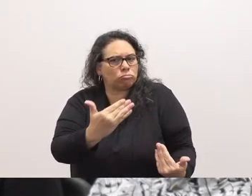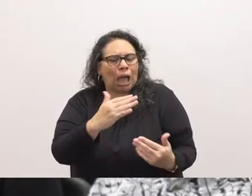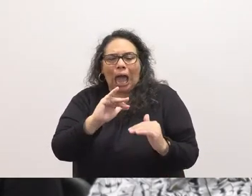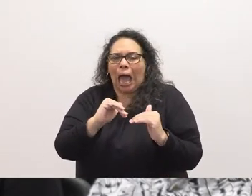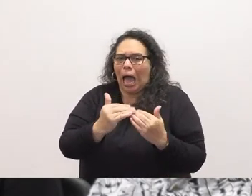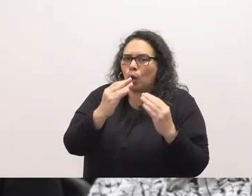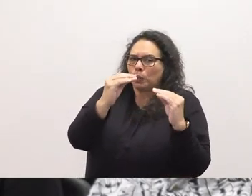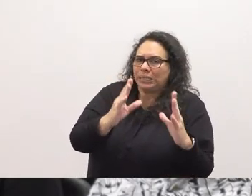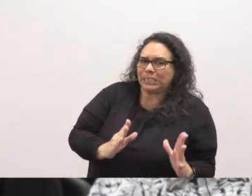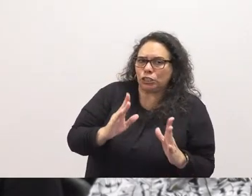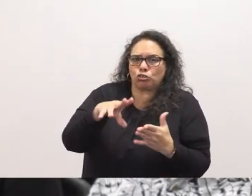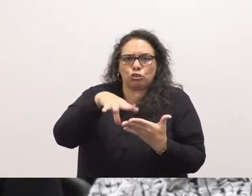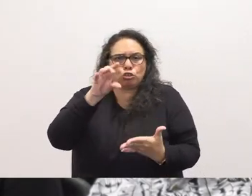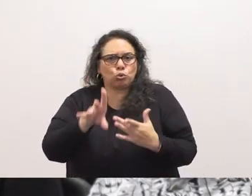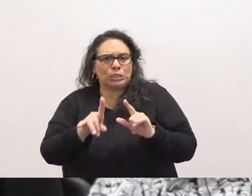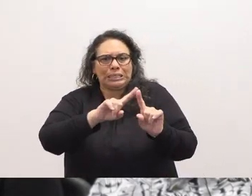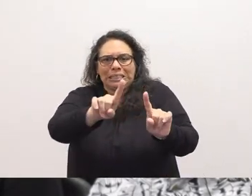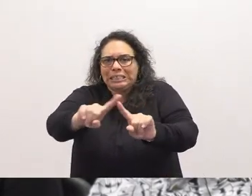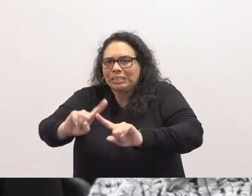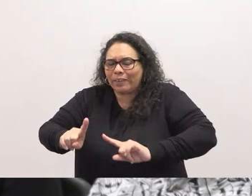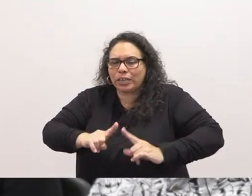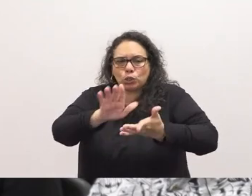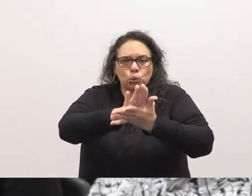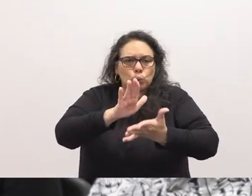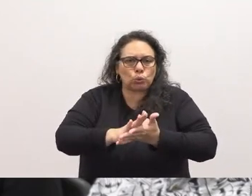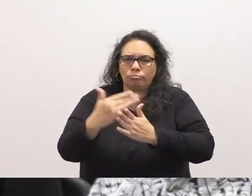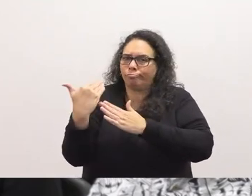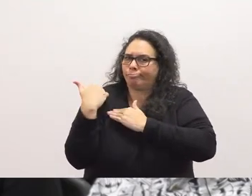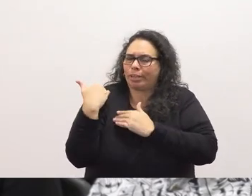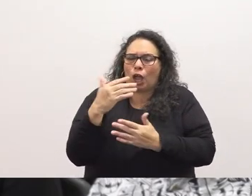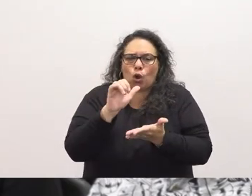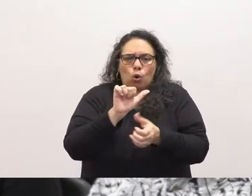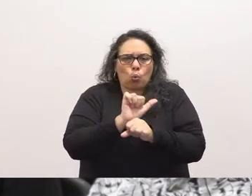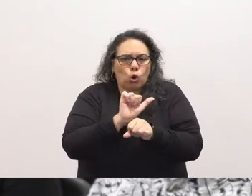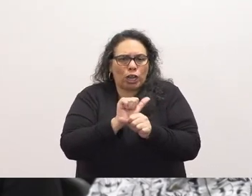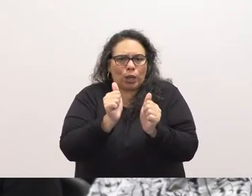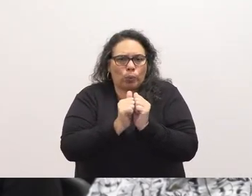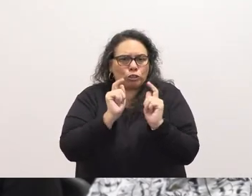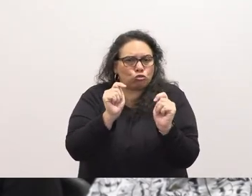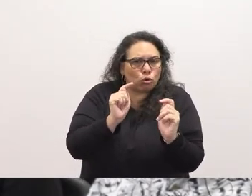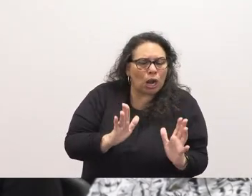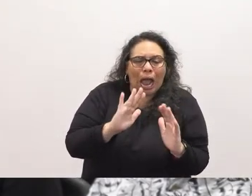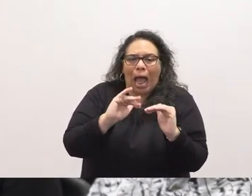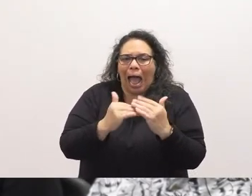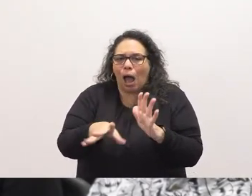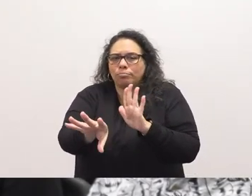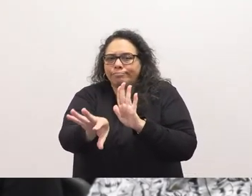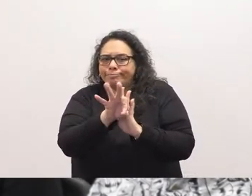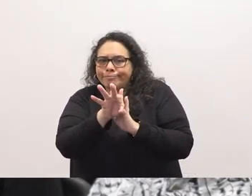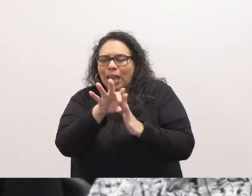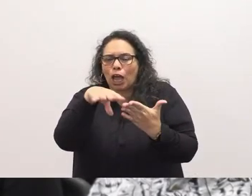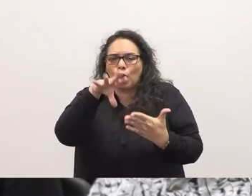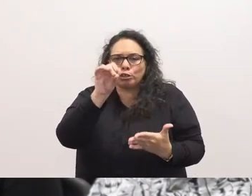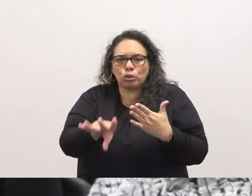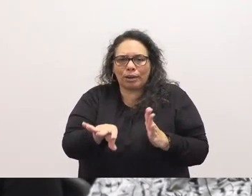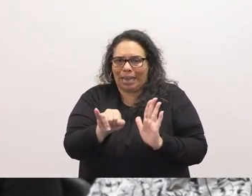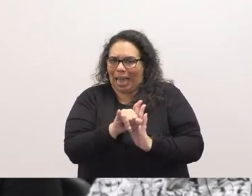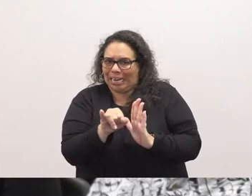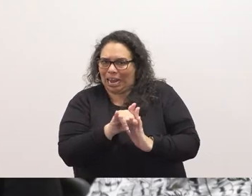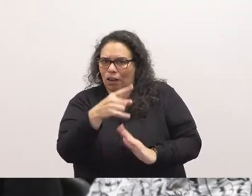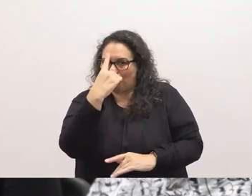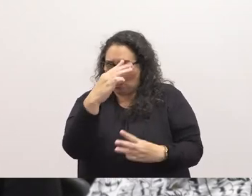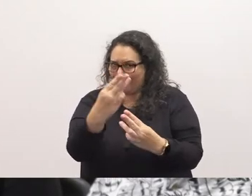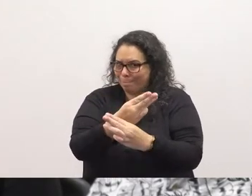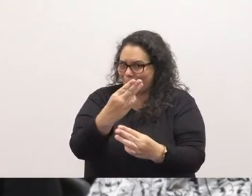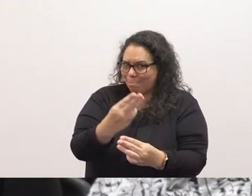teachers and students in different schools be held accountable for working with tutors? How will select students be identified for math